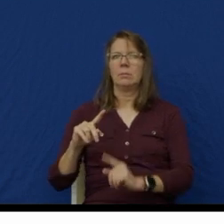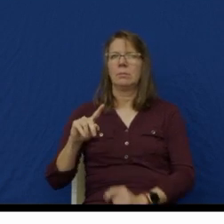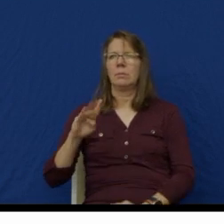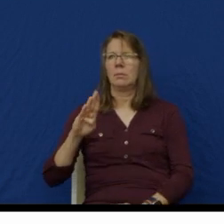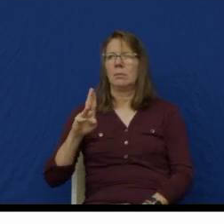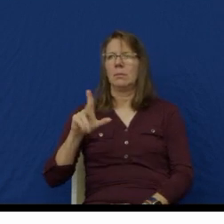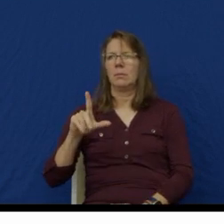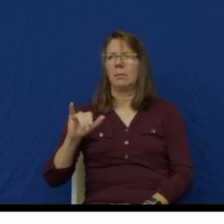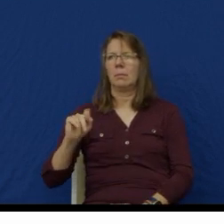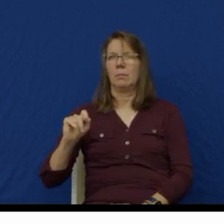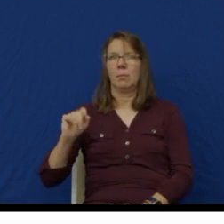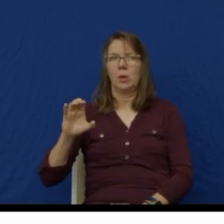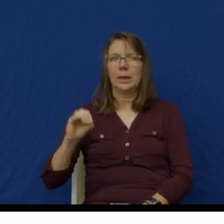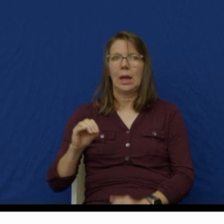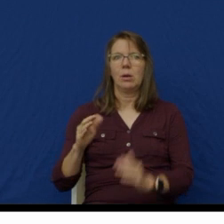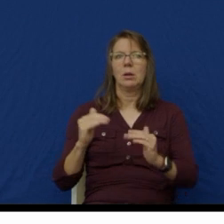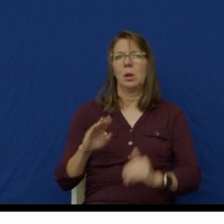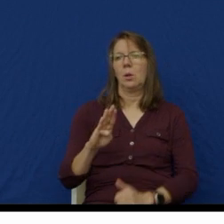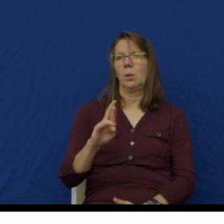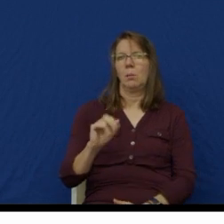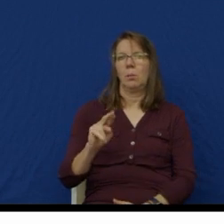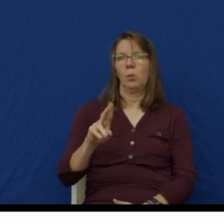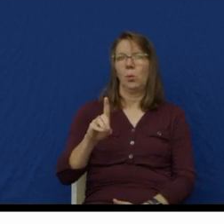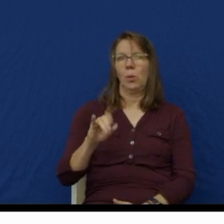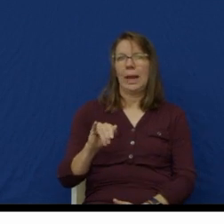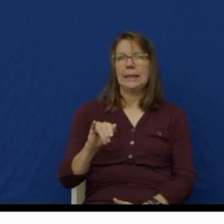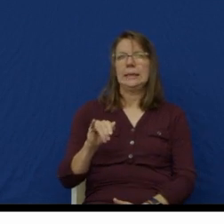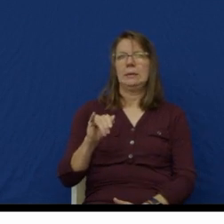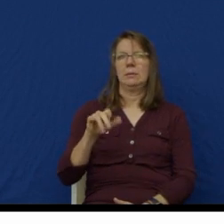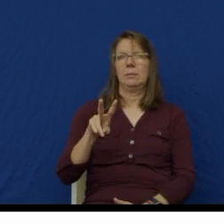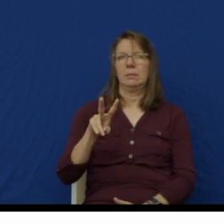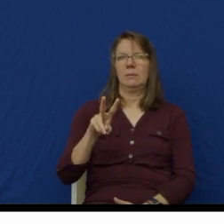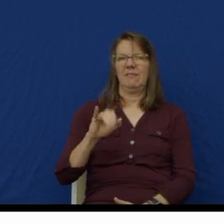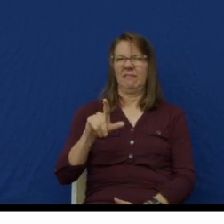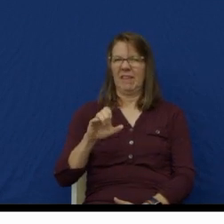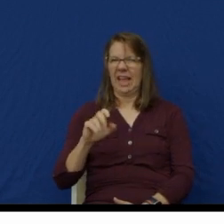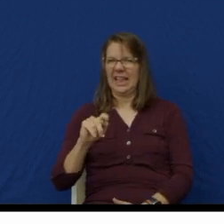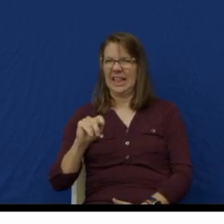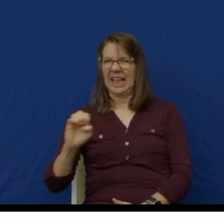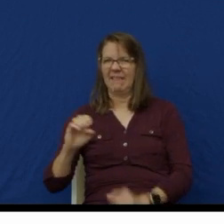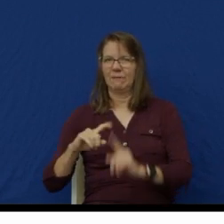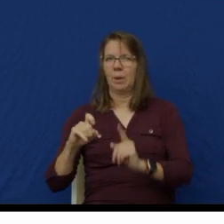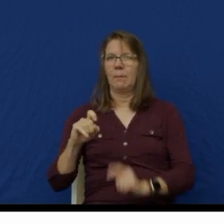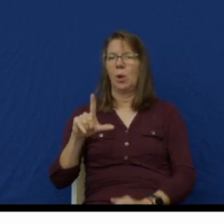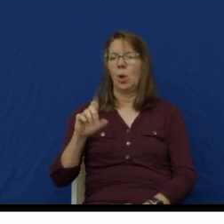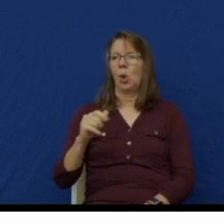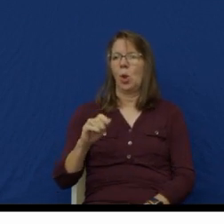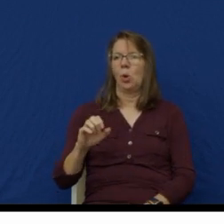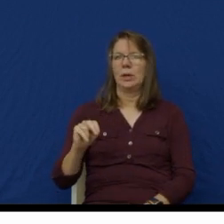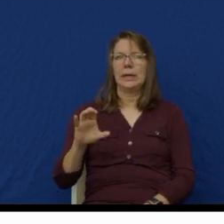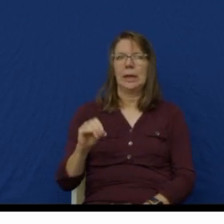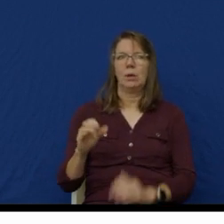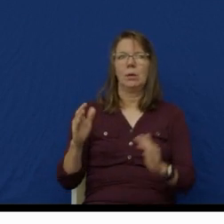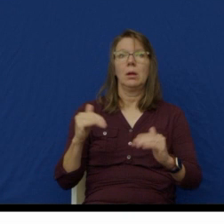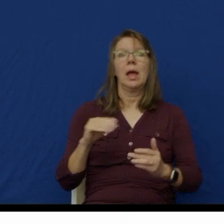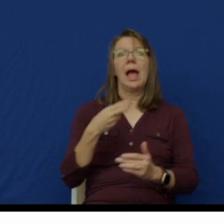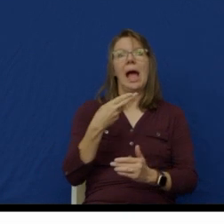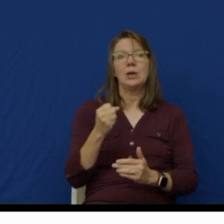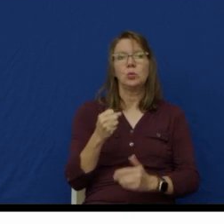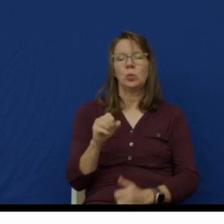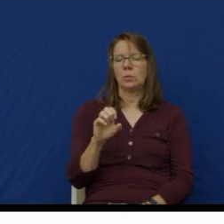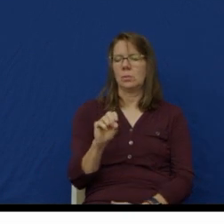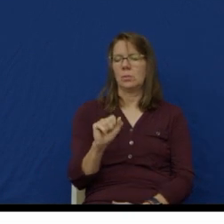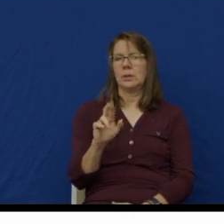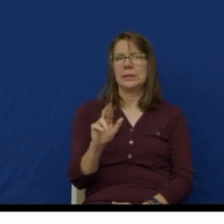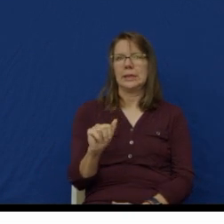Olmsted Elementary in Logan County. And lastly, this year's high school teachers of the year are Sarah Beth Boggs,